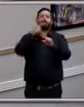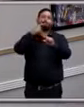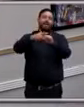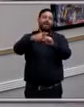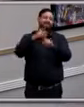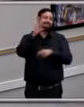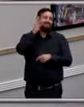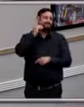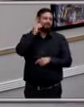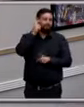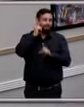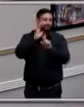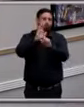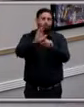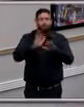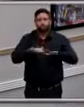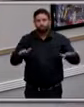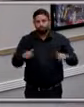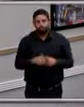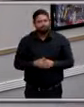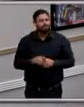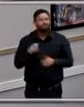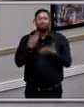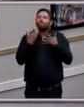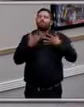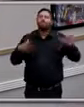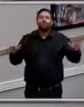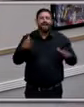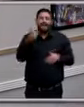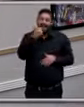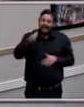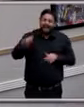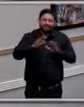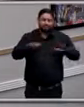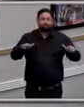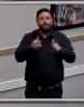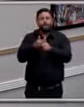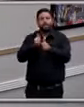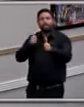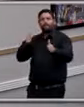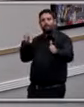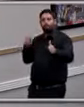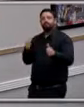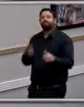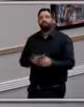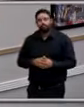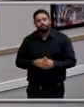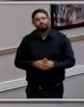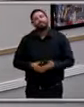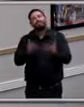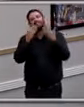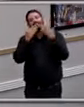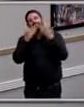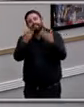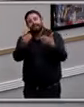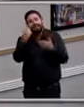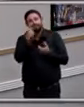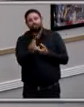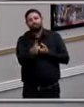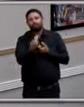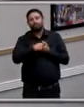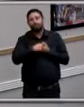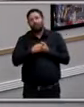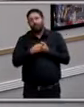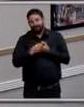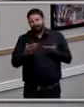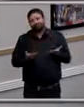child, because we certainly don't want anyone to fall behind. We thank you for joining us tonight,